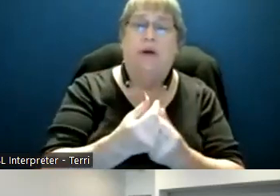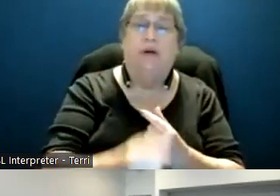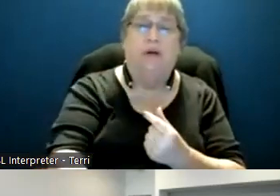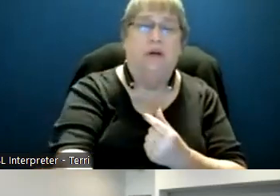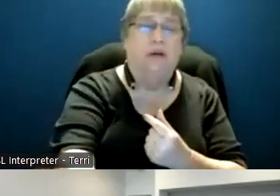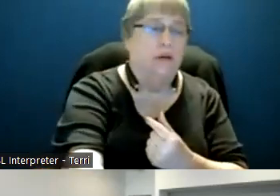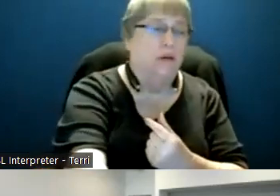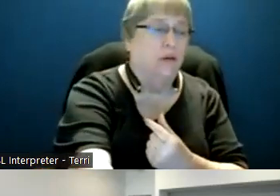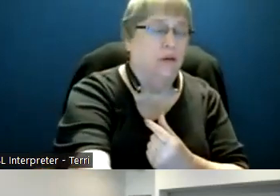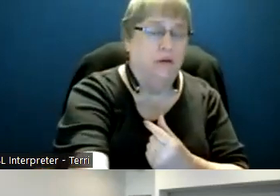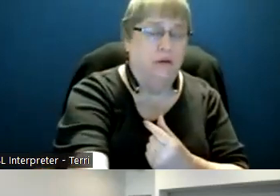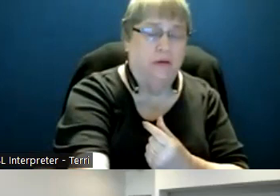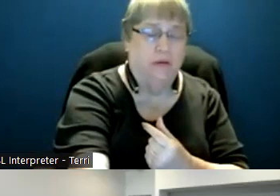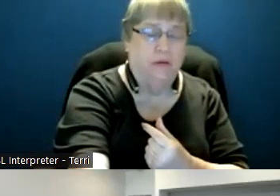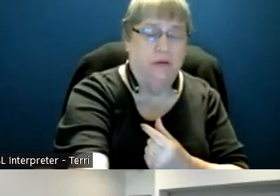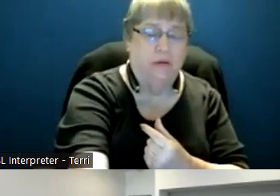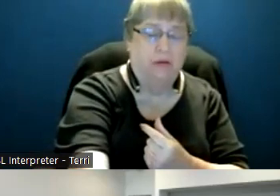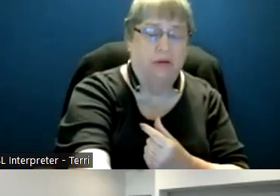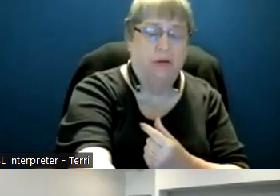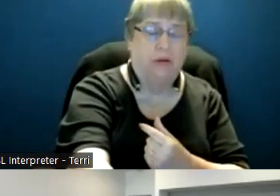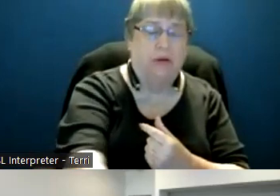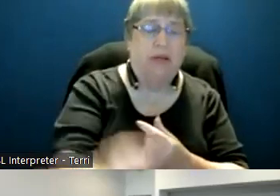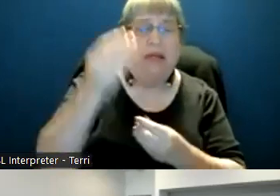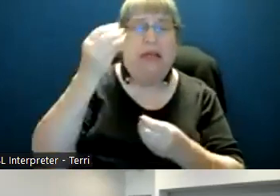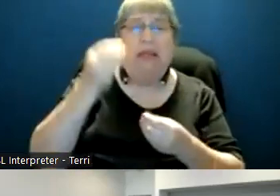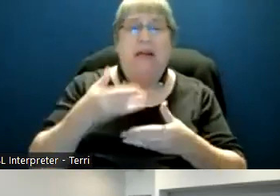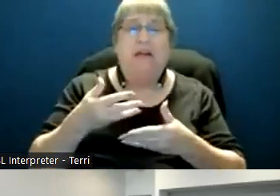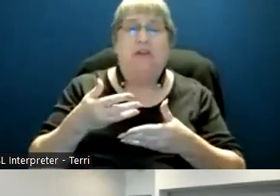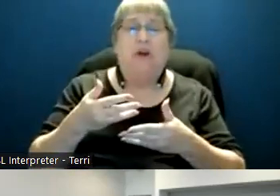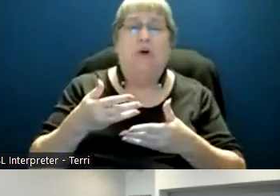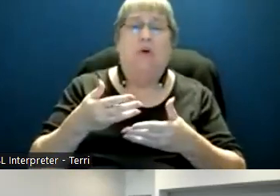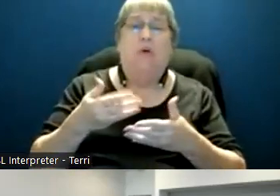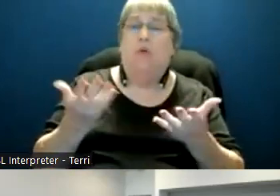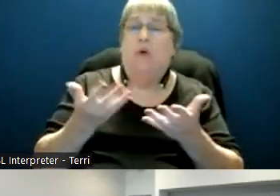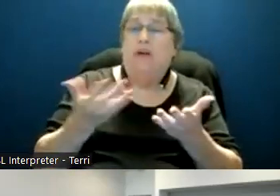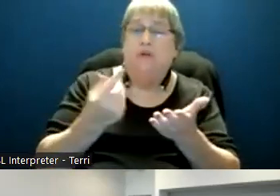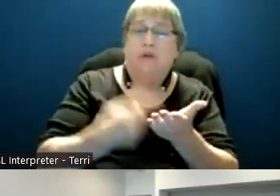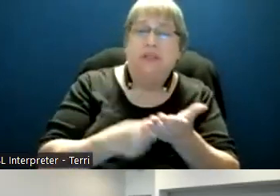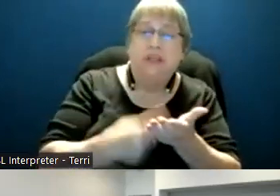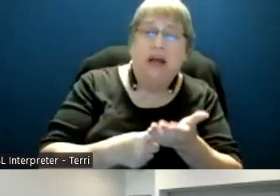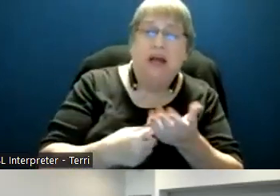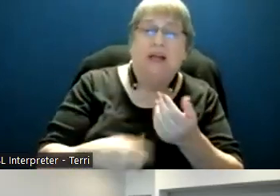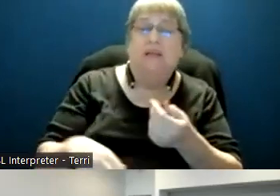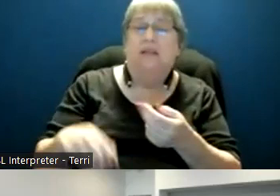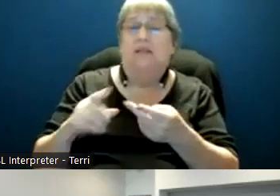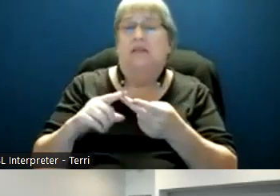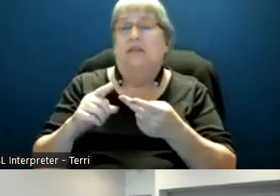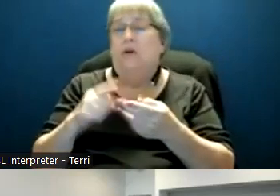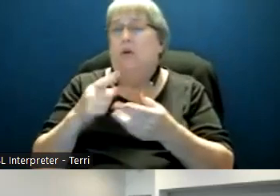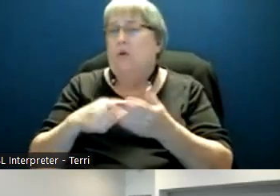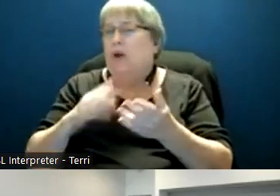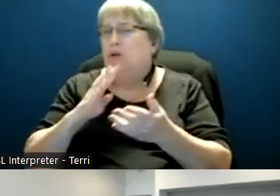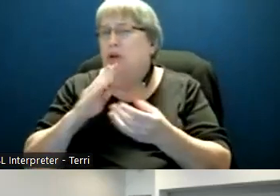know some of the discussion items you guys were talking about and some interesting things that